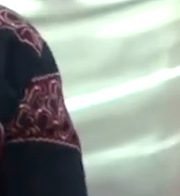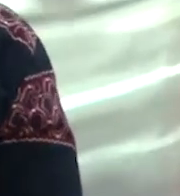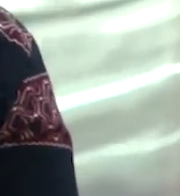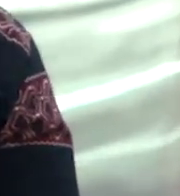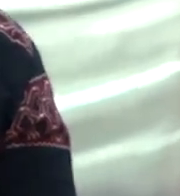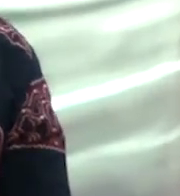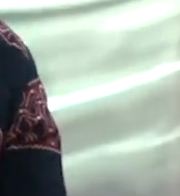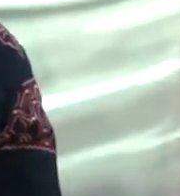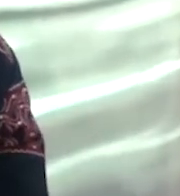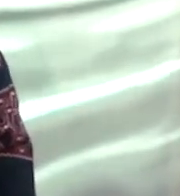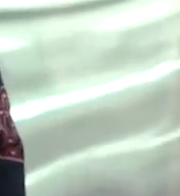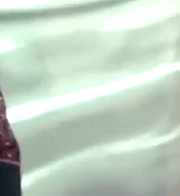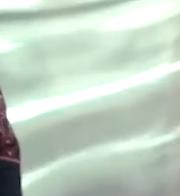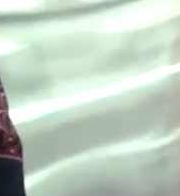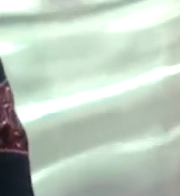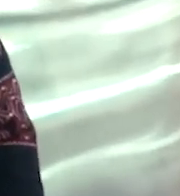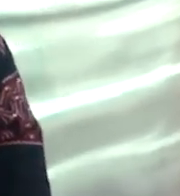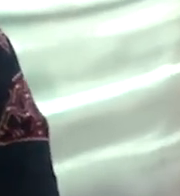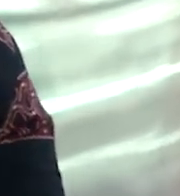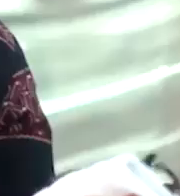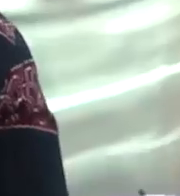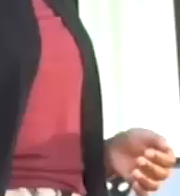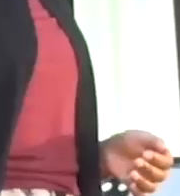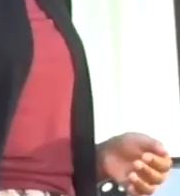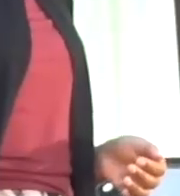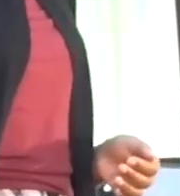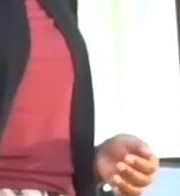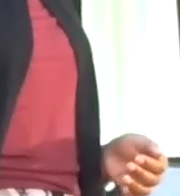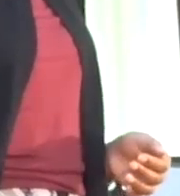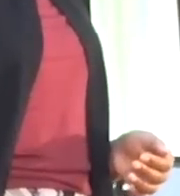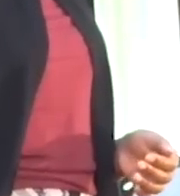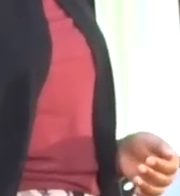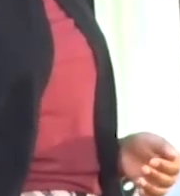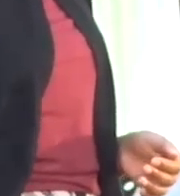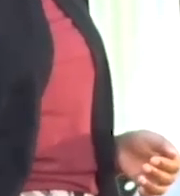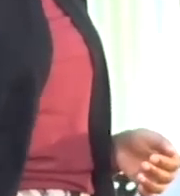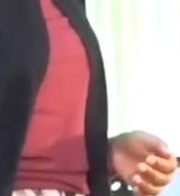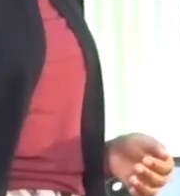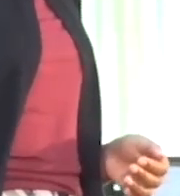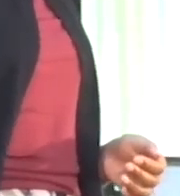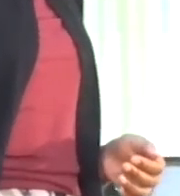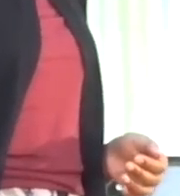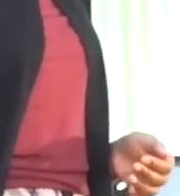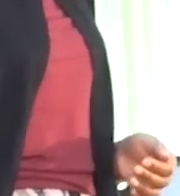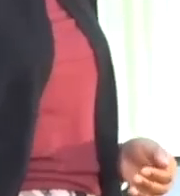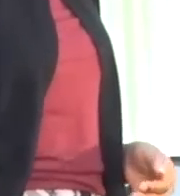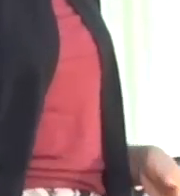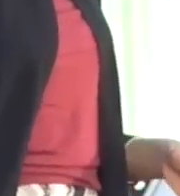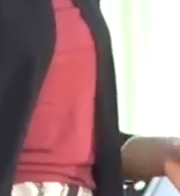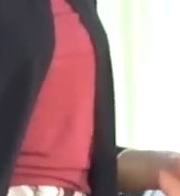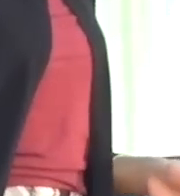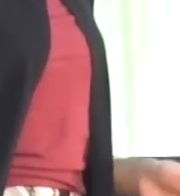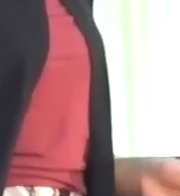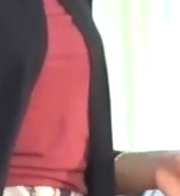You pour mungo bingoni, ayajibu e maombi yetu.